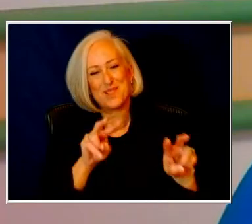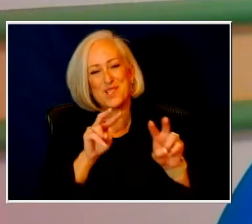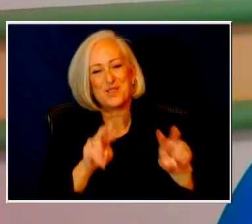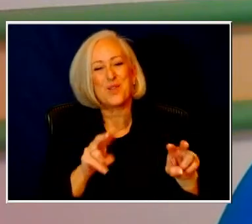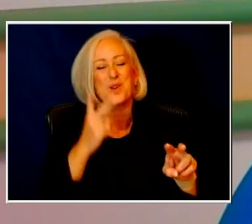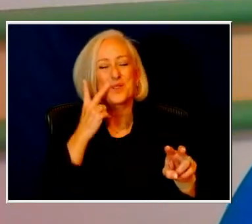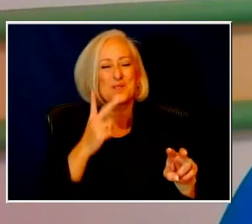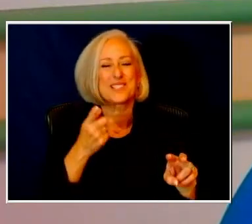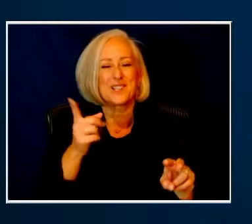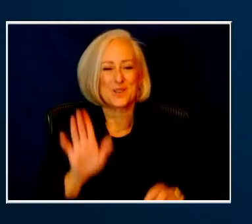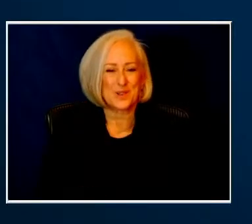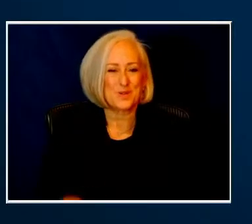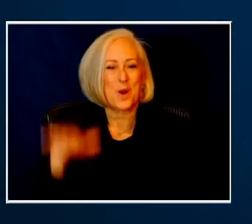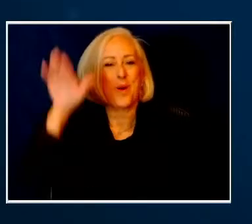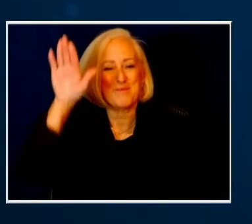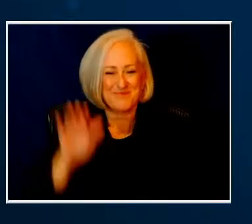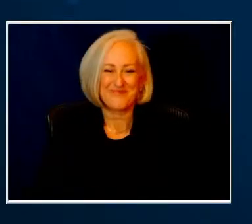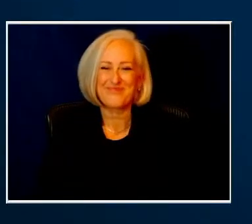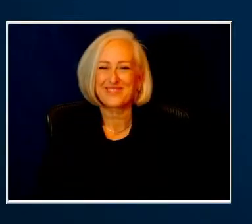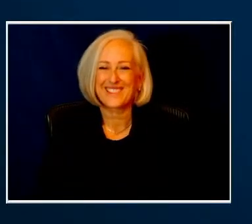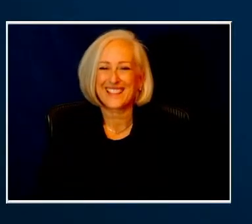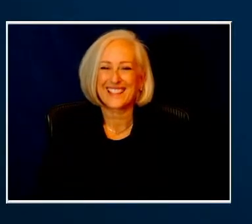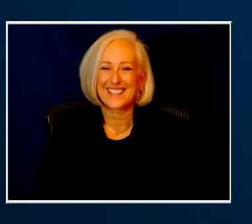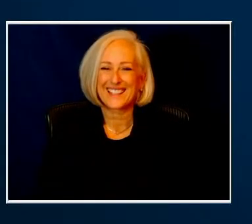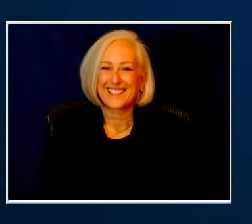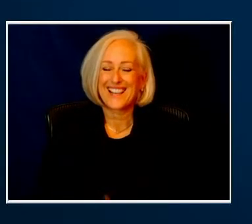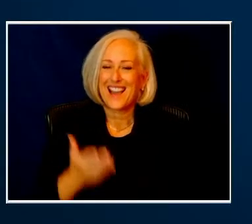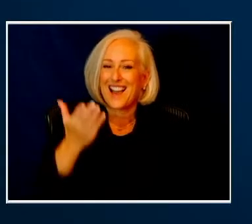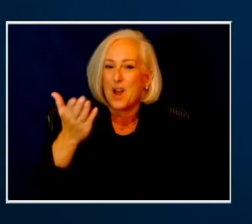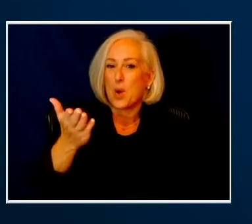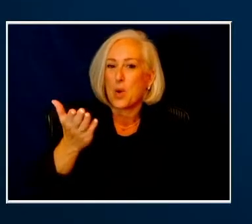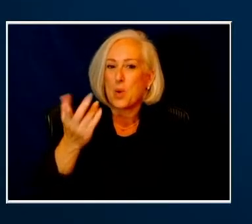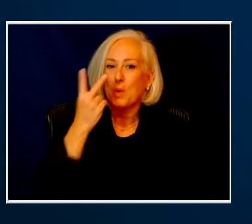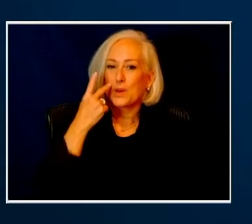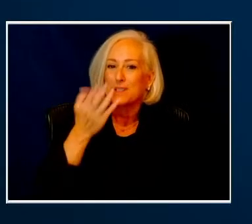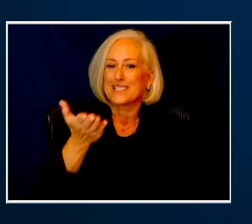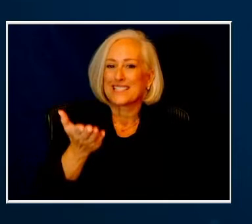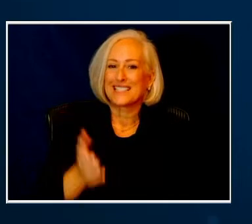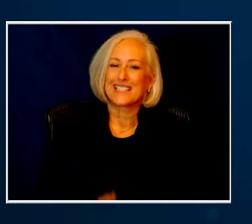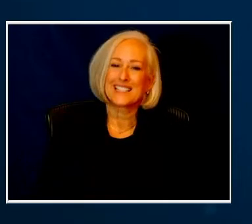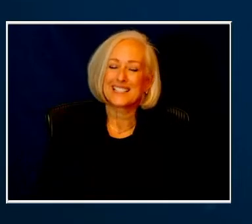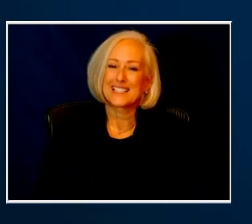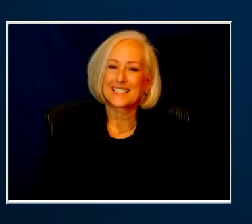seeing her grow up. So Love it. Okay, what are we looking at here? What do we got?